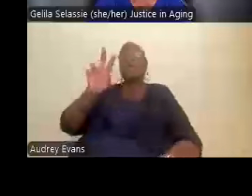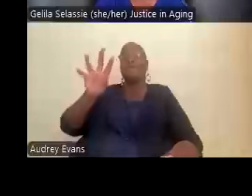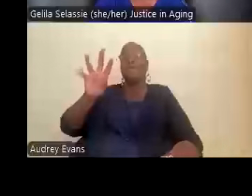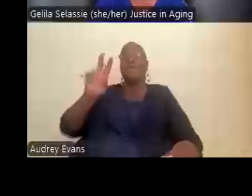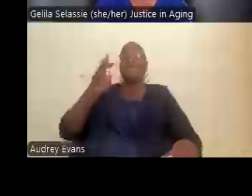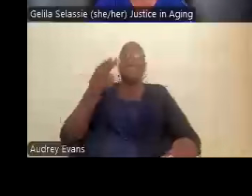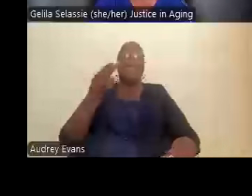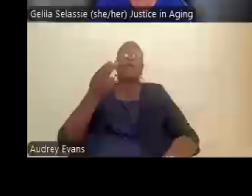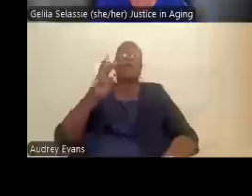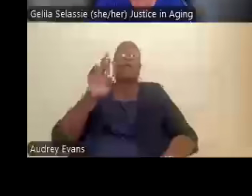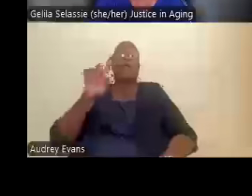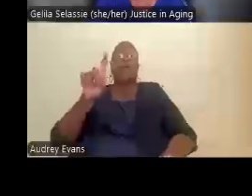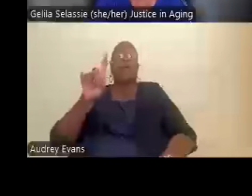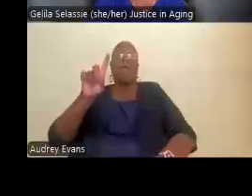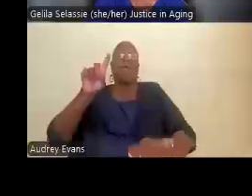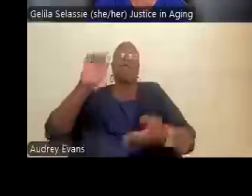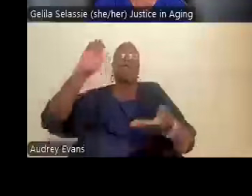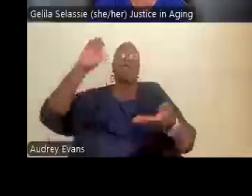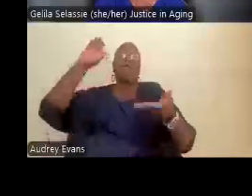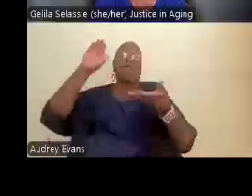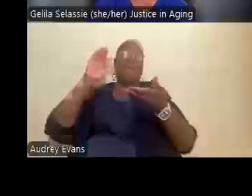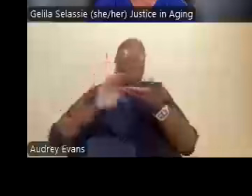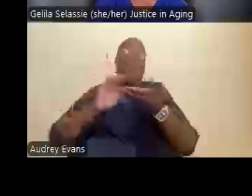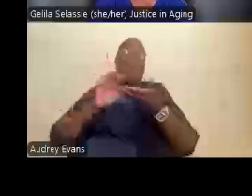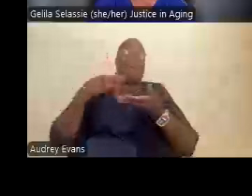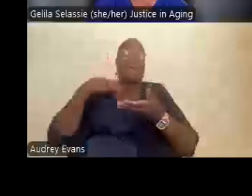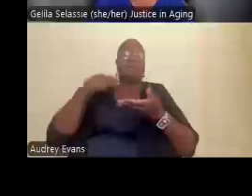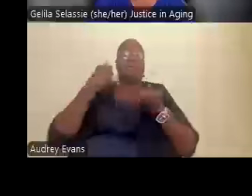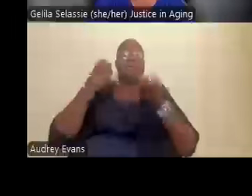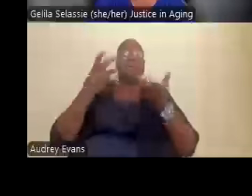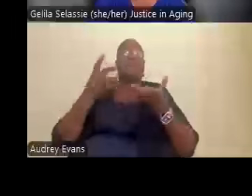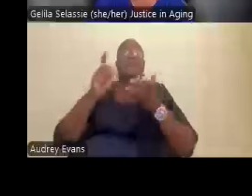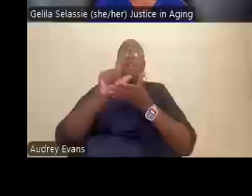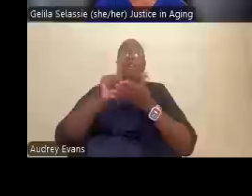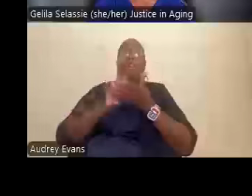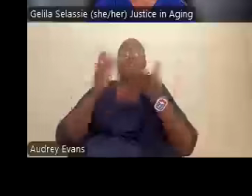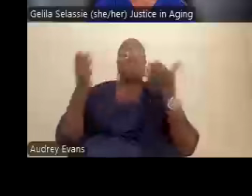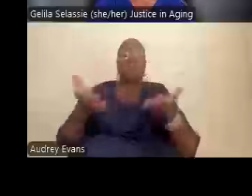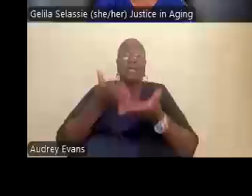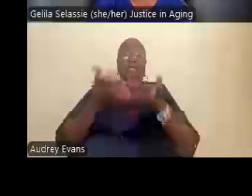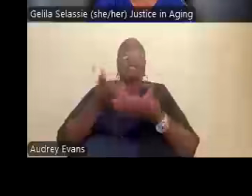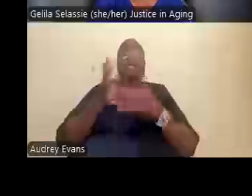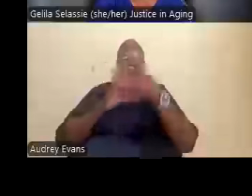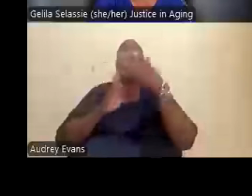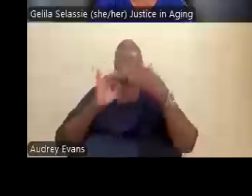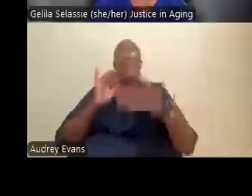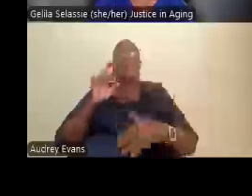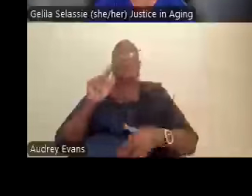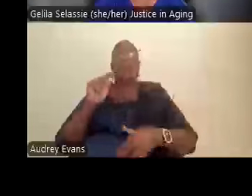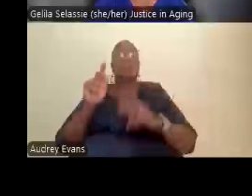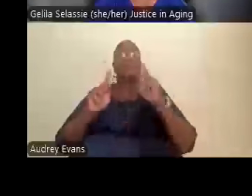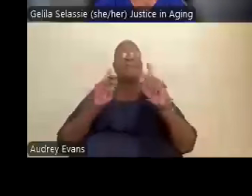HR1 also narrows Medicaid eligibility for many lawfully present immigrants, including people who